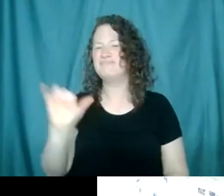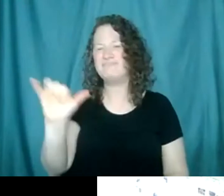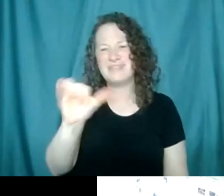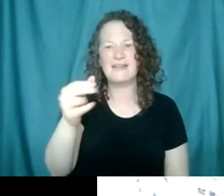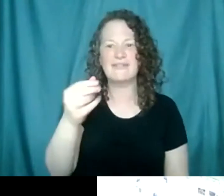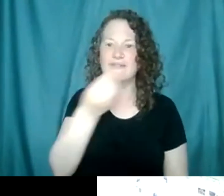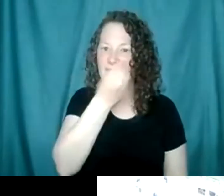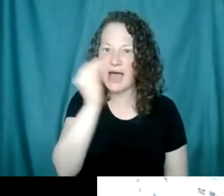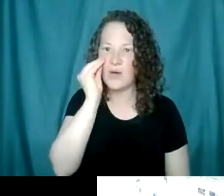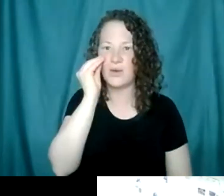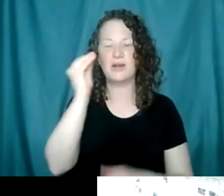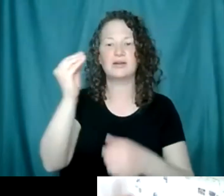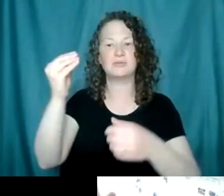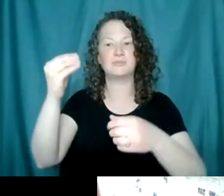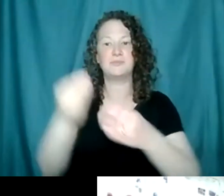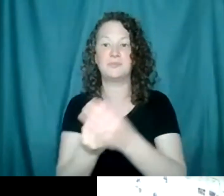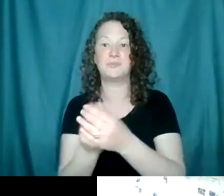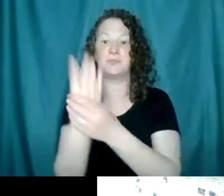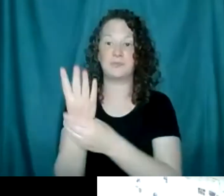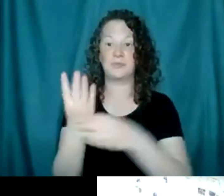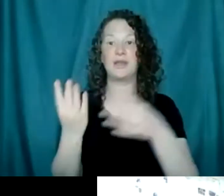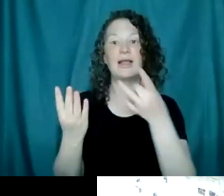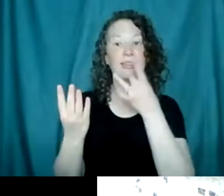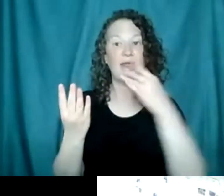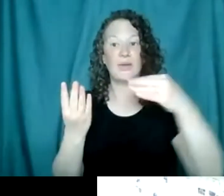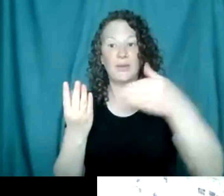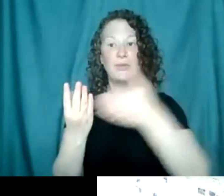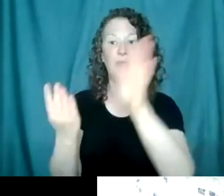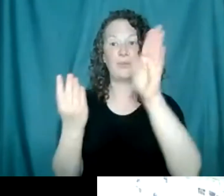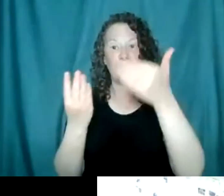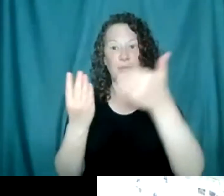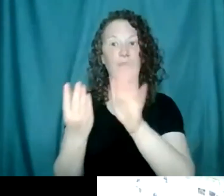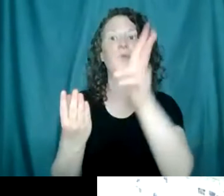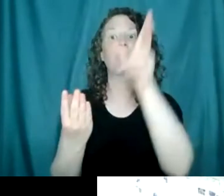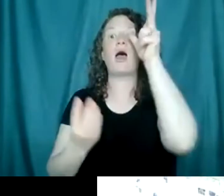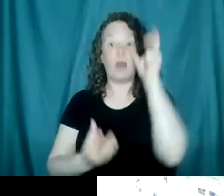purple flower, it's reflecting the light of purple and absorbing all the other wavelengths of light.